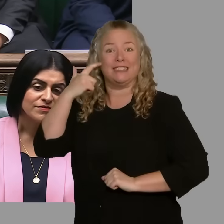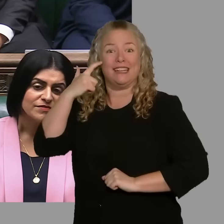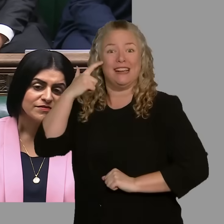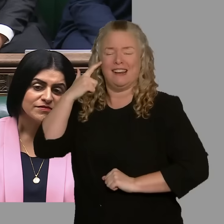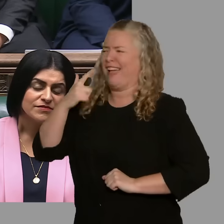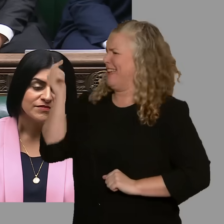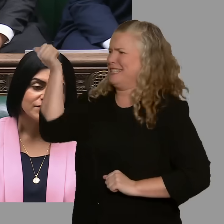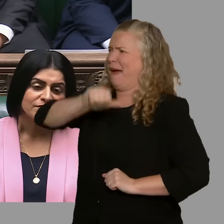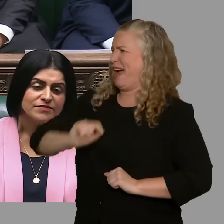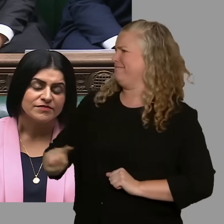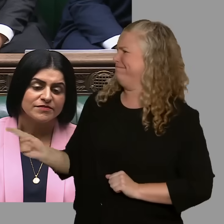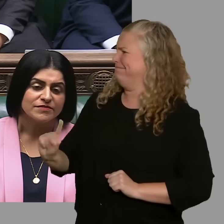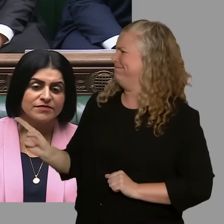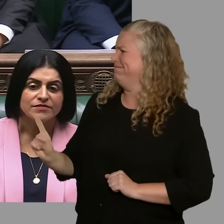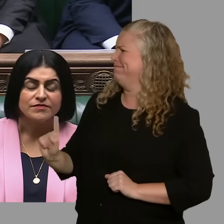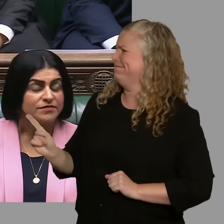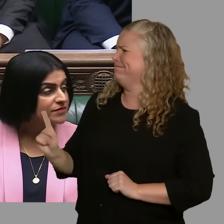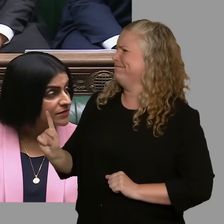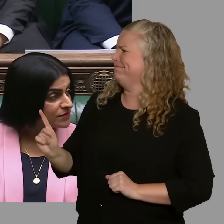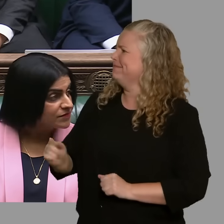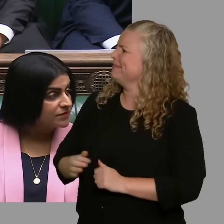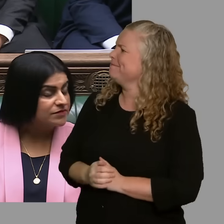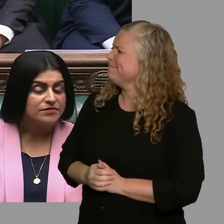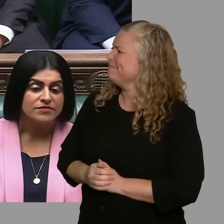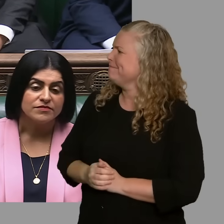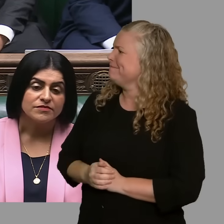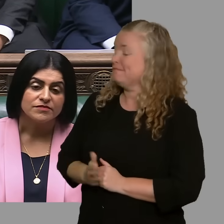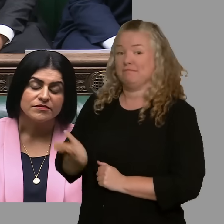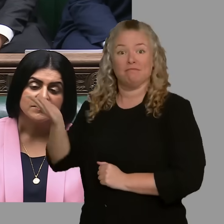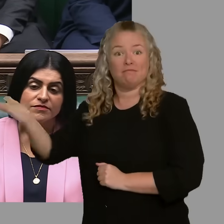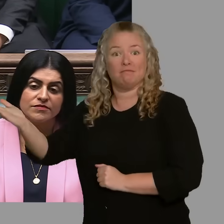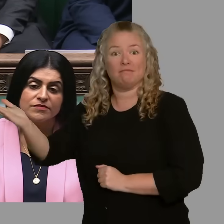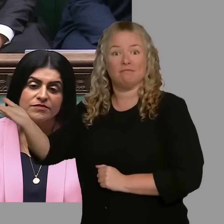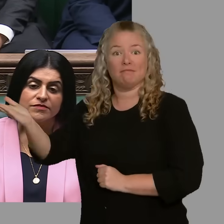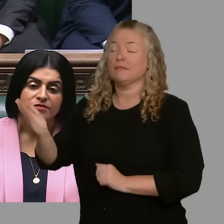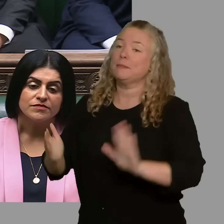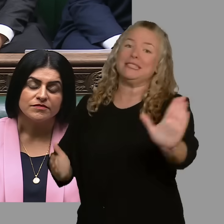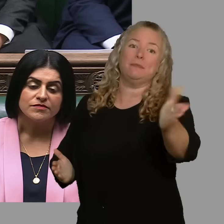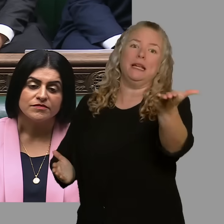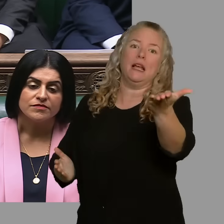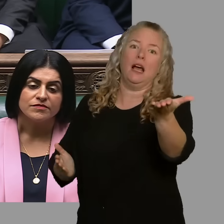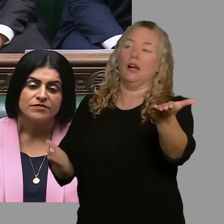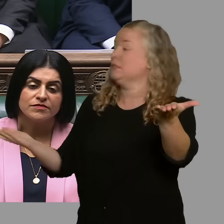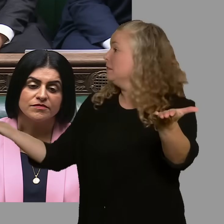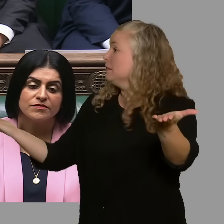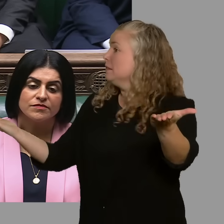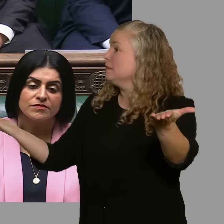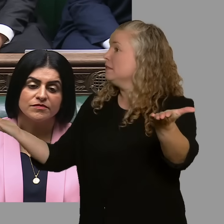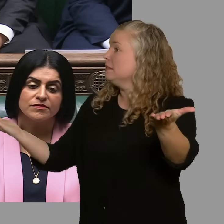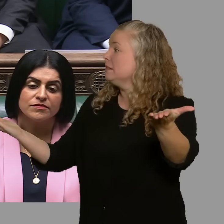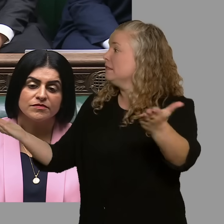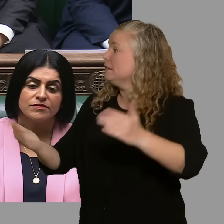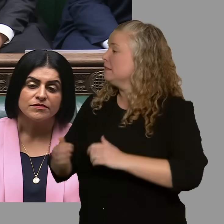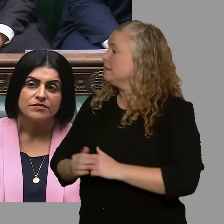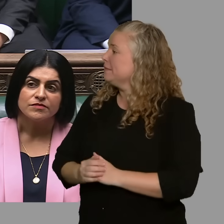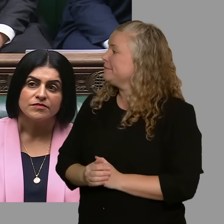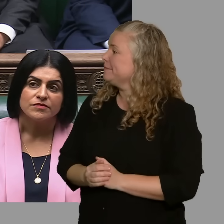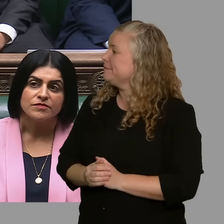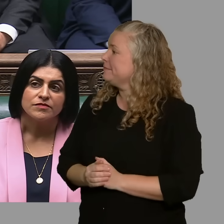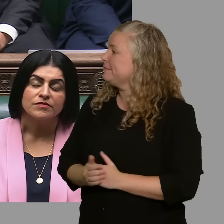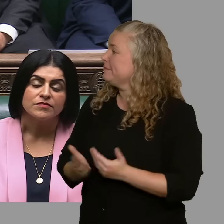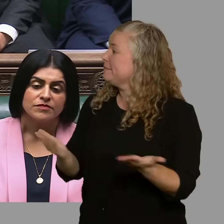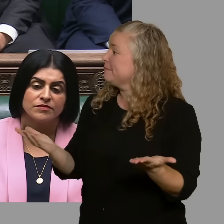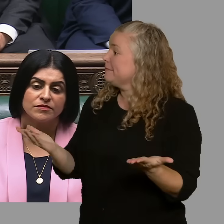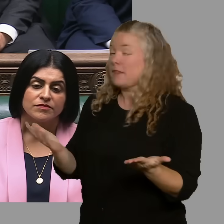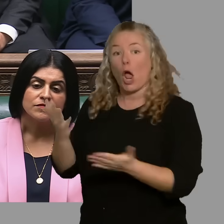Speaker, it wasn't just him. Mr. Speaker, the Leader of the Opposition was Business